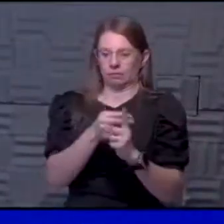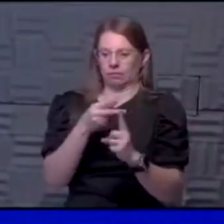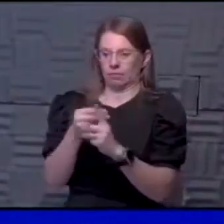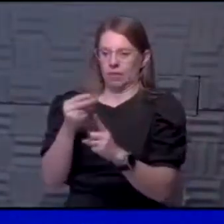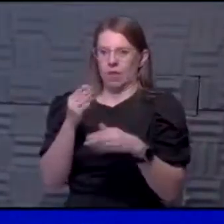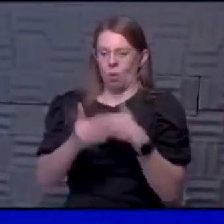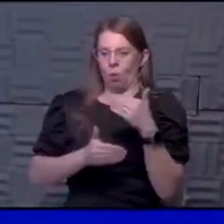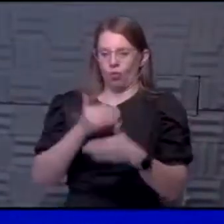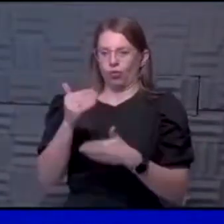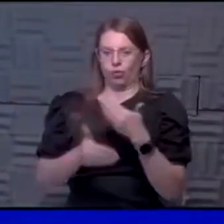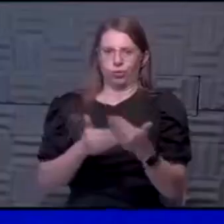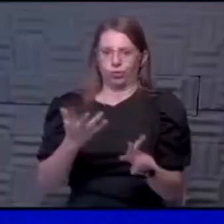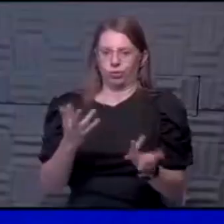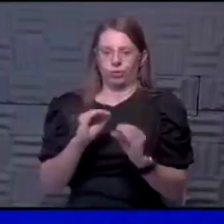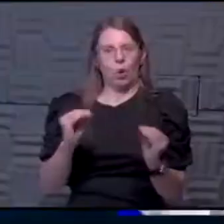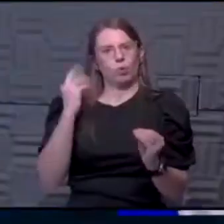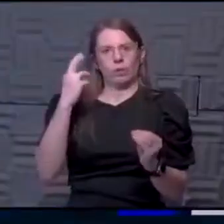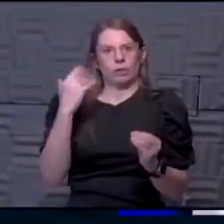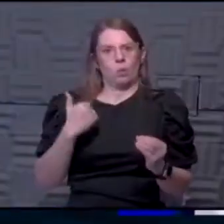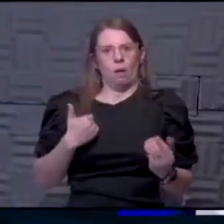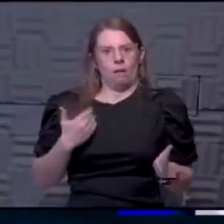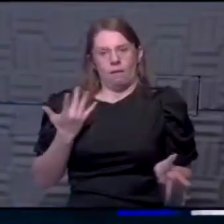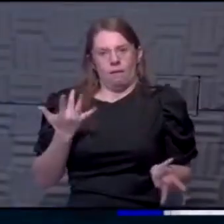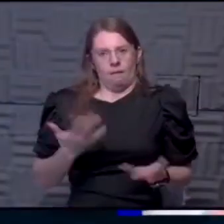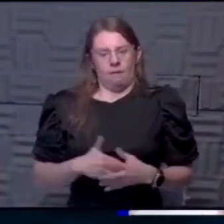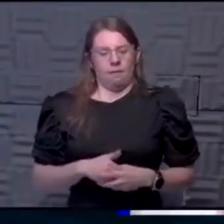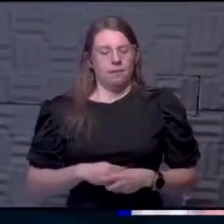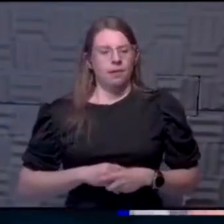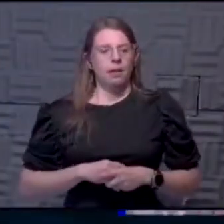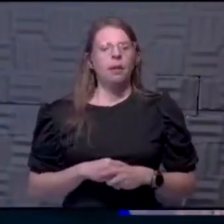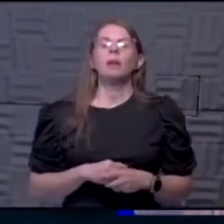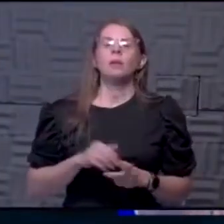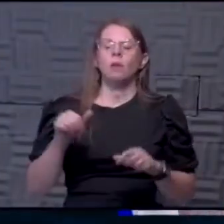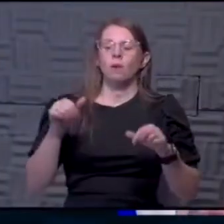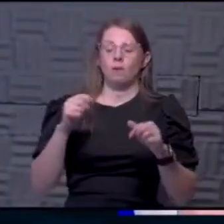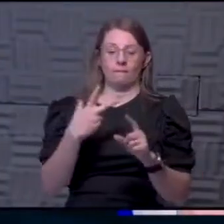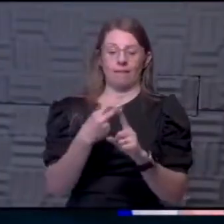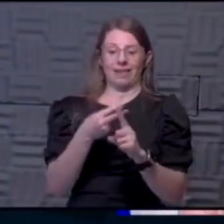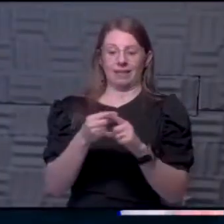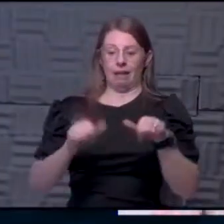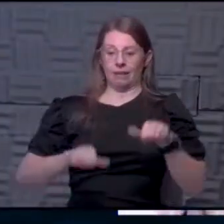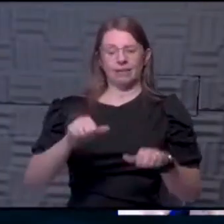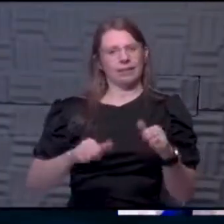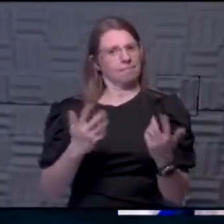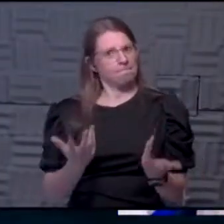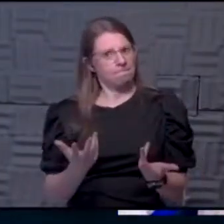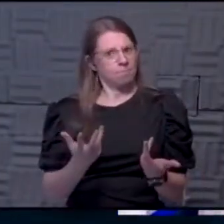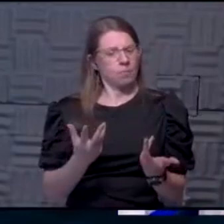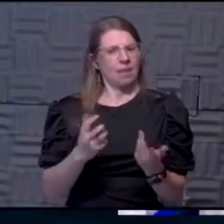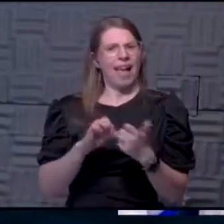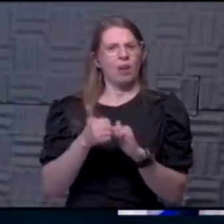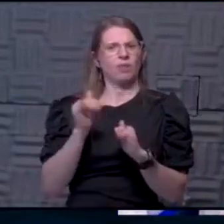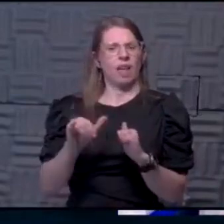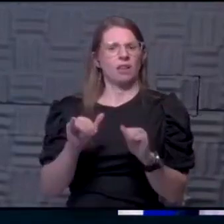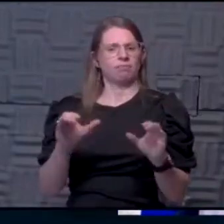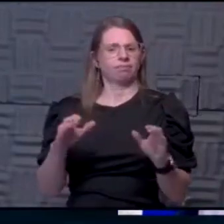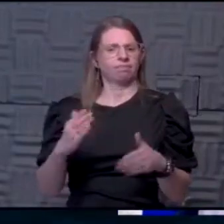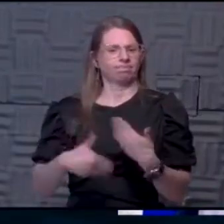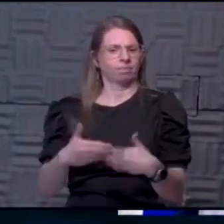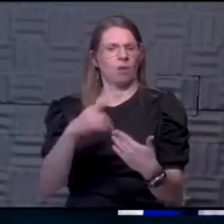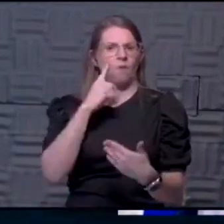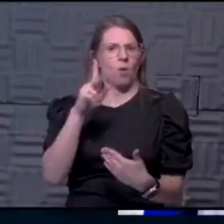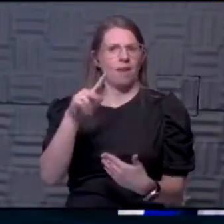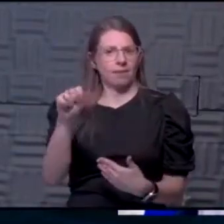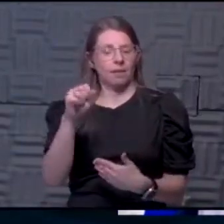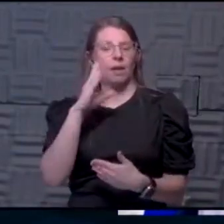in order. So talk to us a little bit about the vaccine hesitancy. How is that going for Kansas? And especially, I think, in some rural